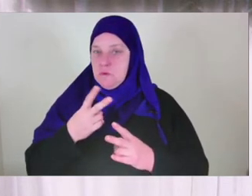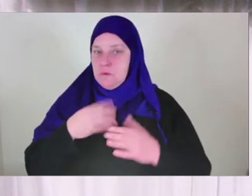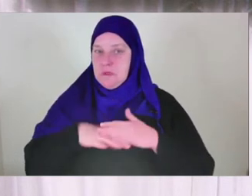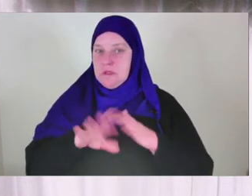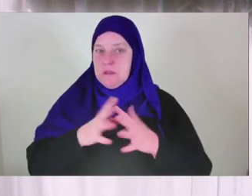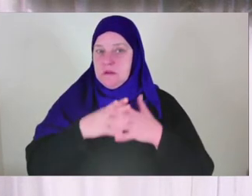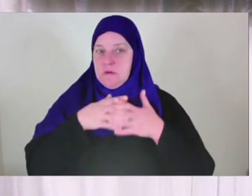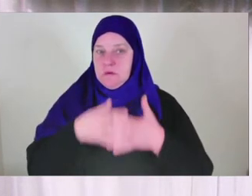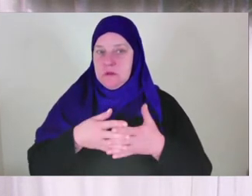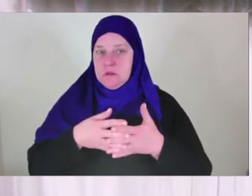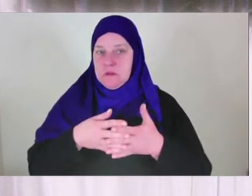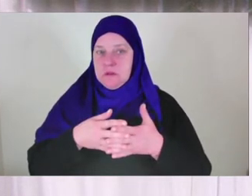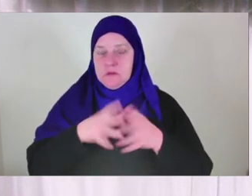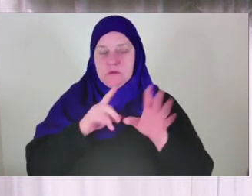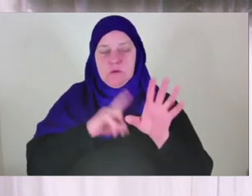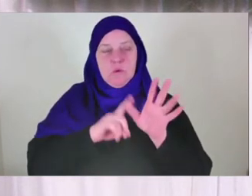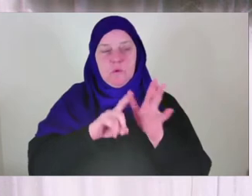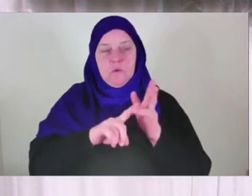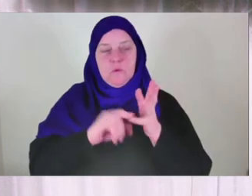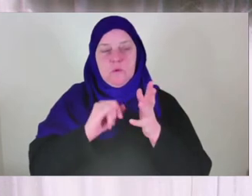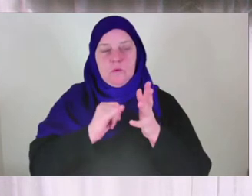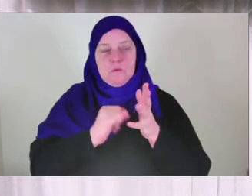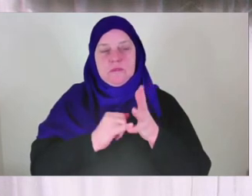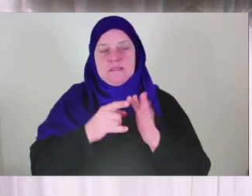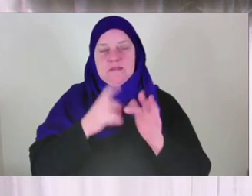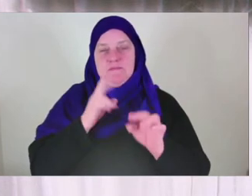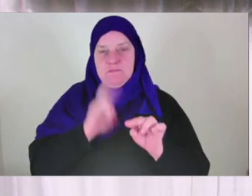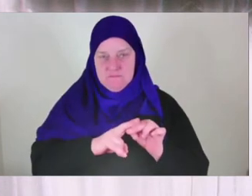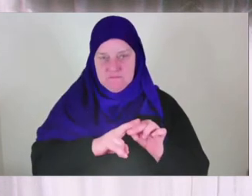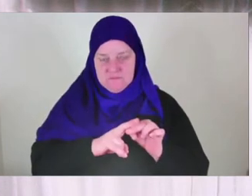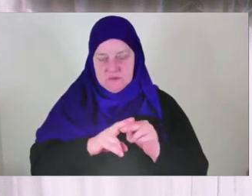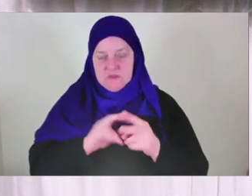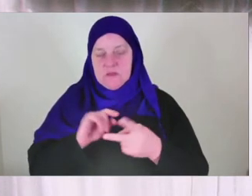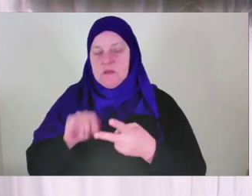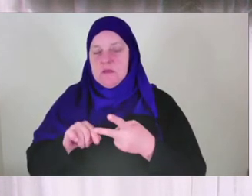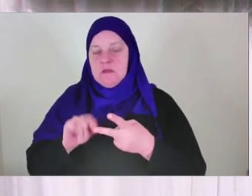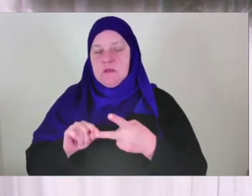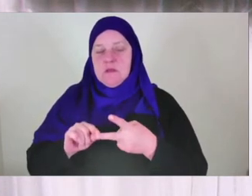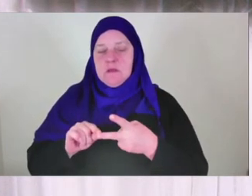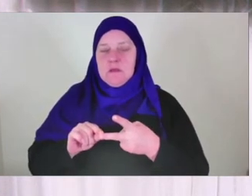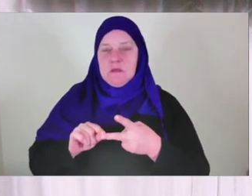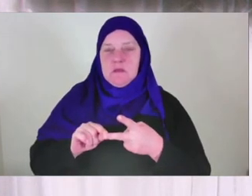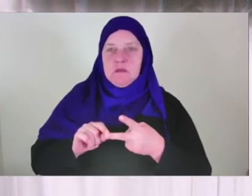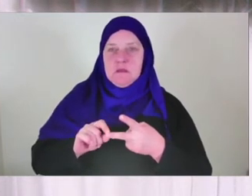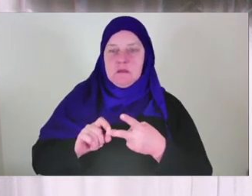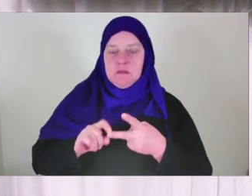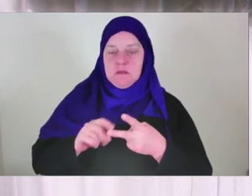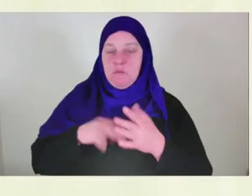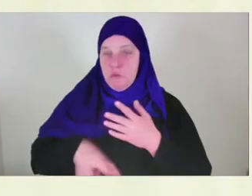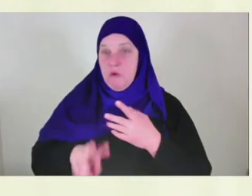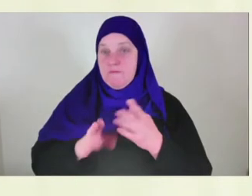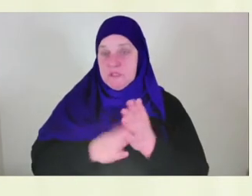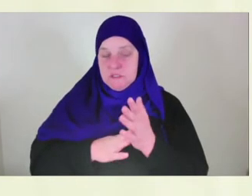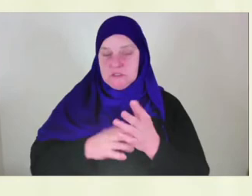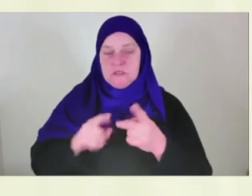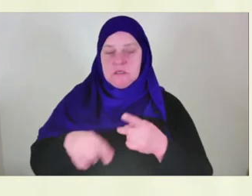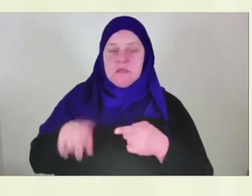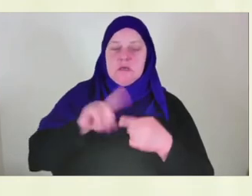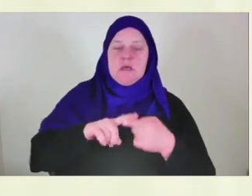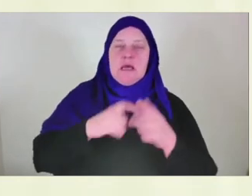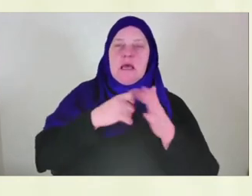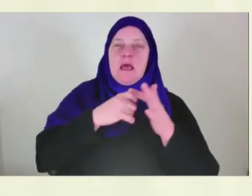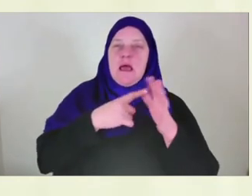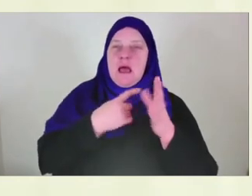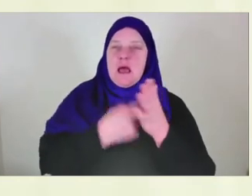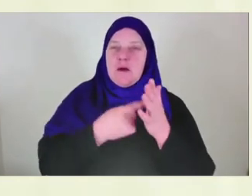But there's no comparison between the two. Qarun was a bad man. Yusuf was a prophet and a messenger of God. When they ask